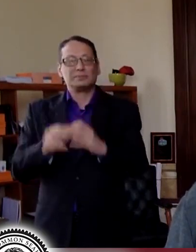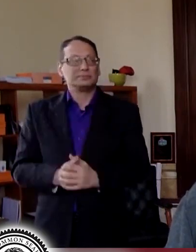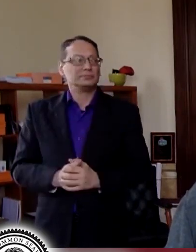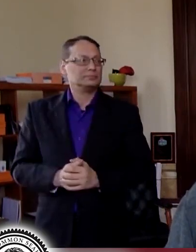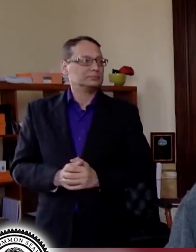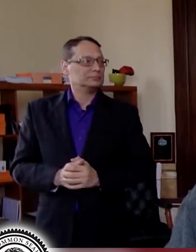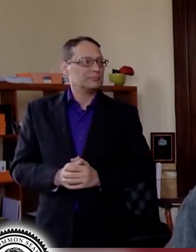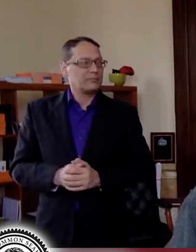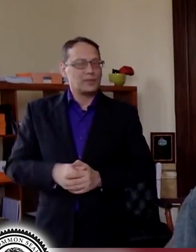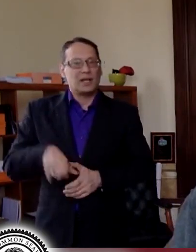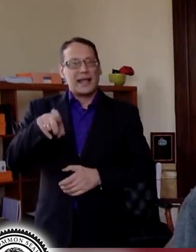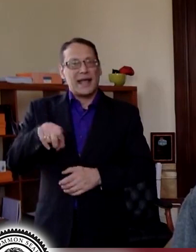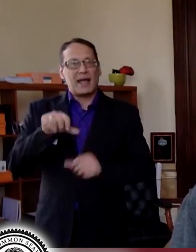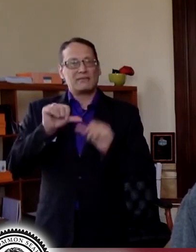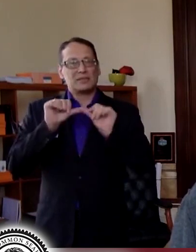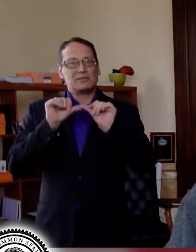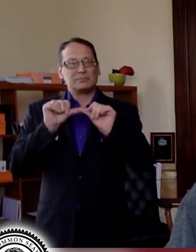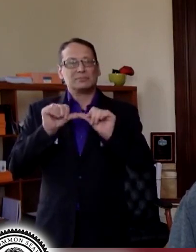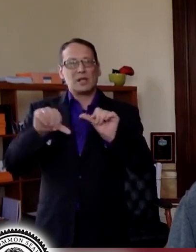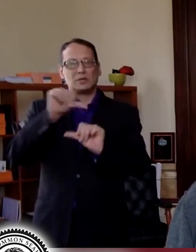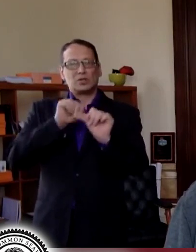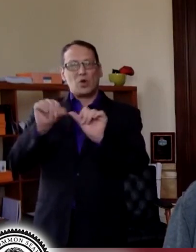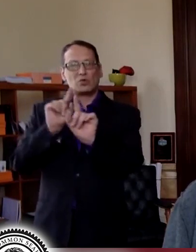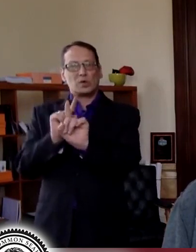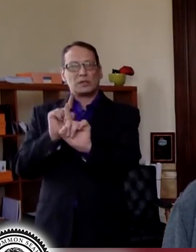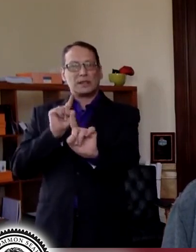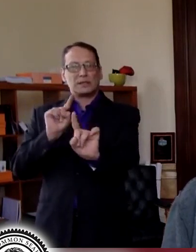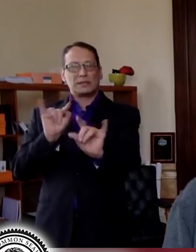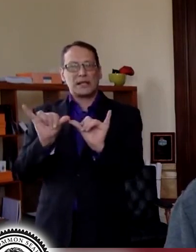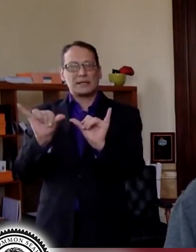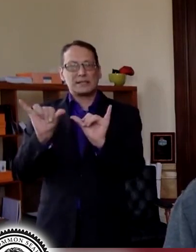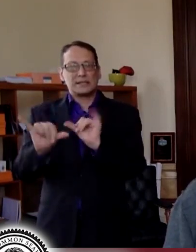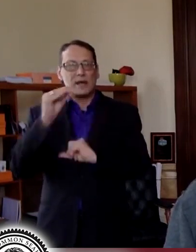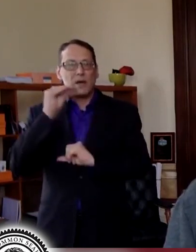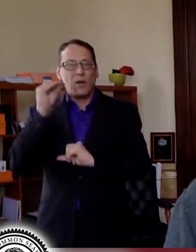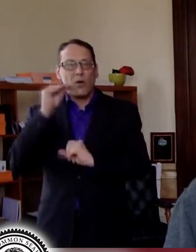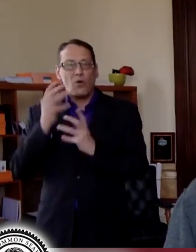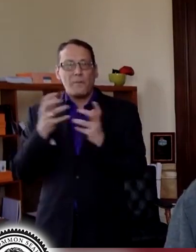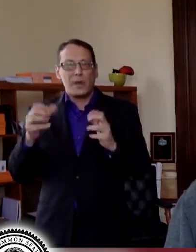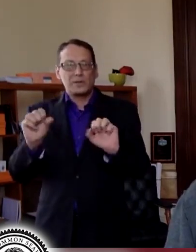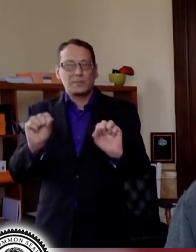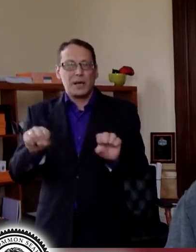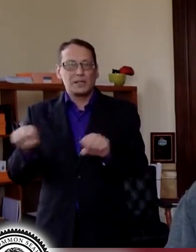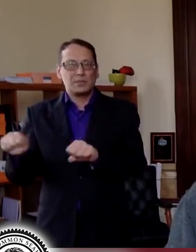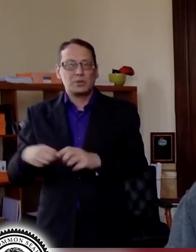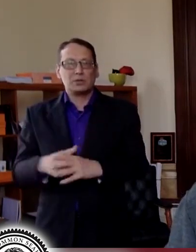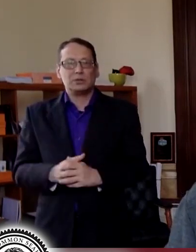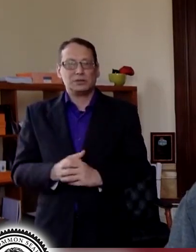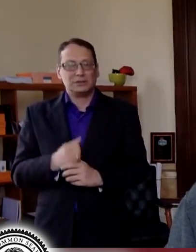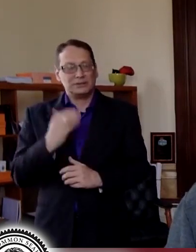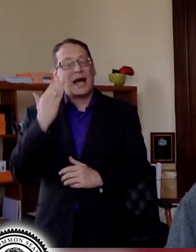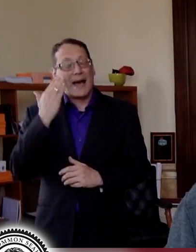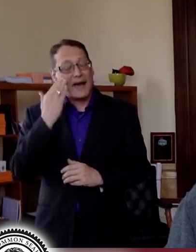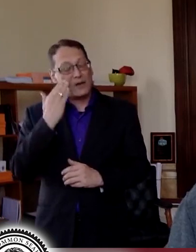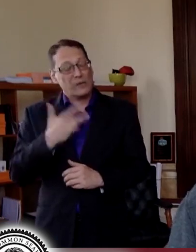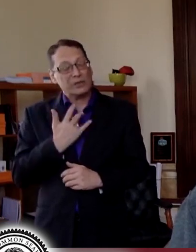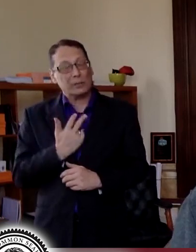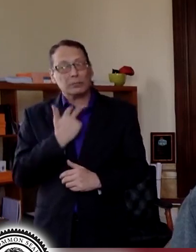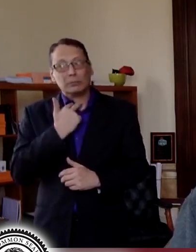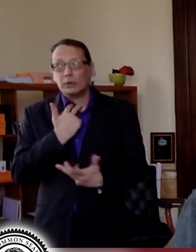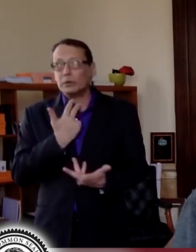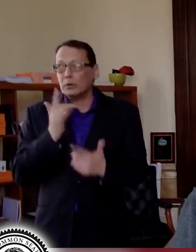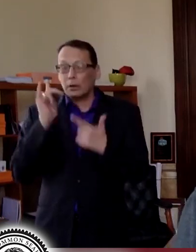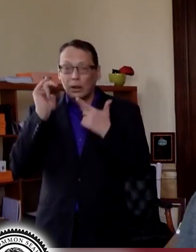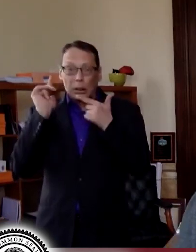we just have to continue with this social distancing and staying home as much as possible. And I know that you feel cooped up. I know that,